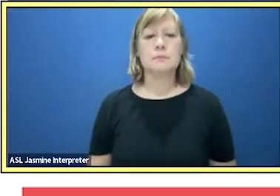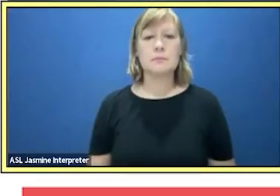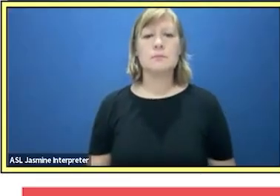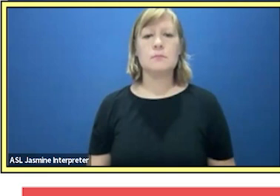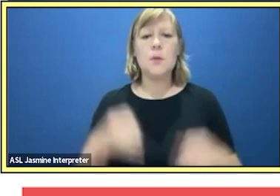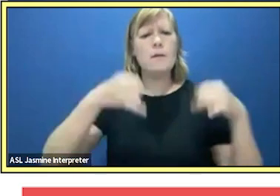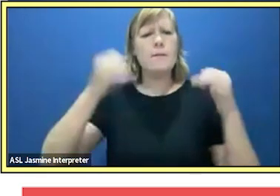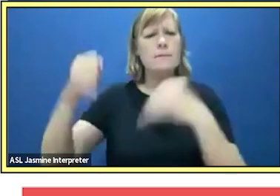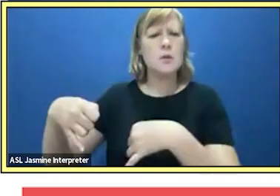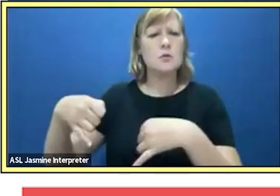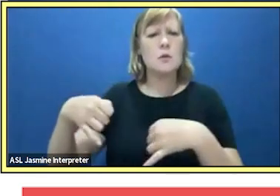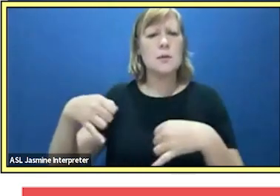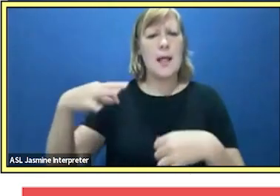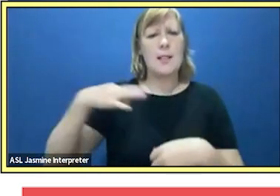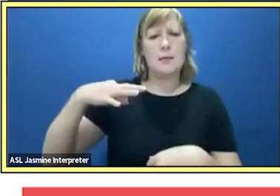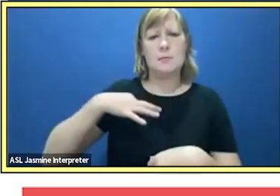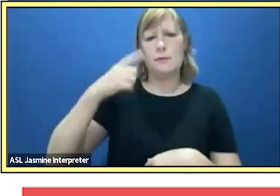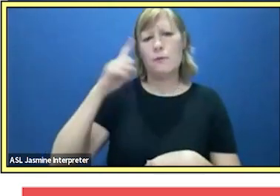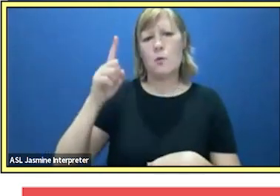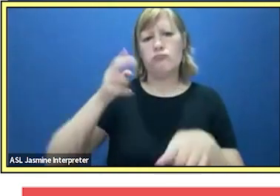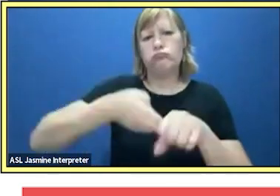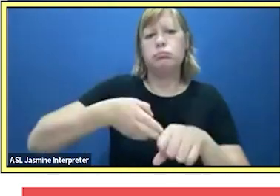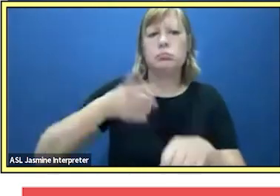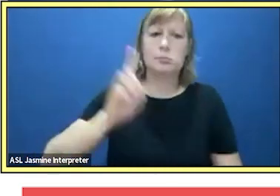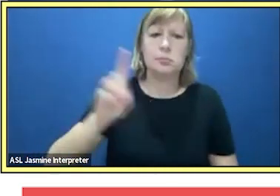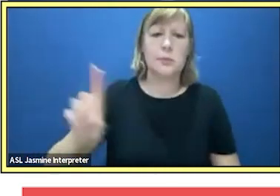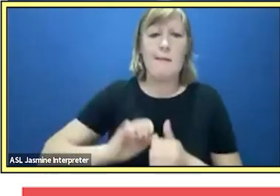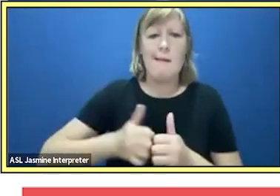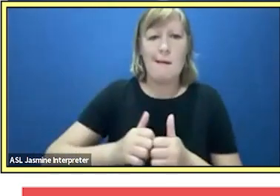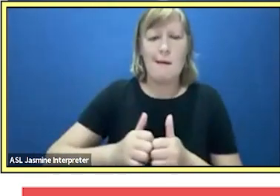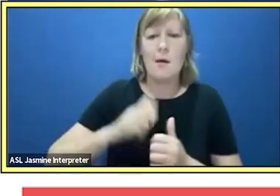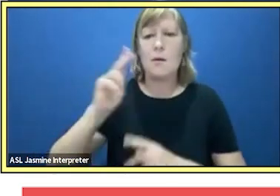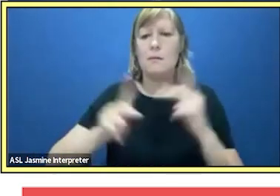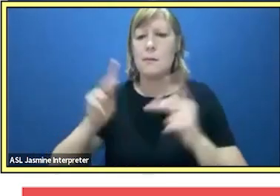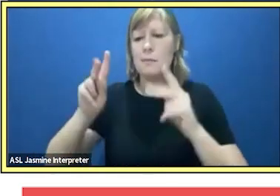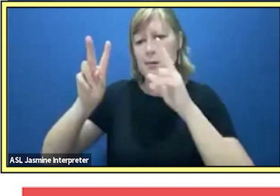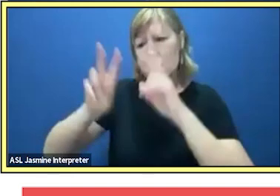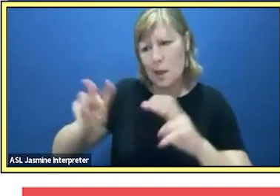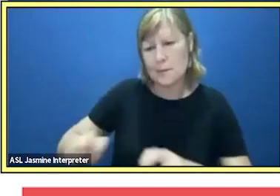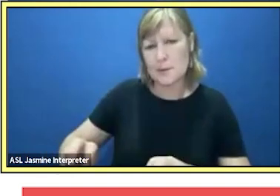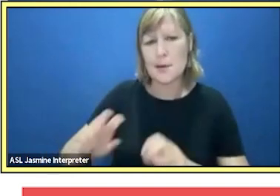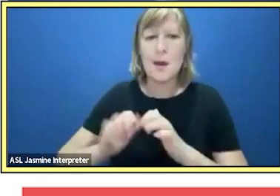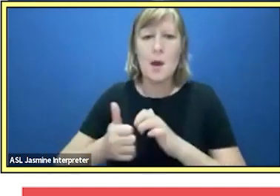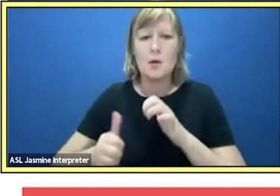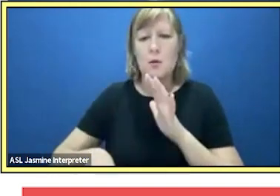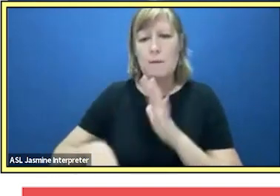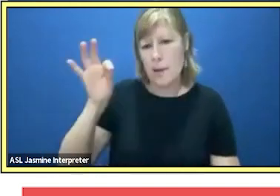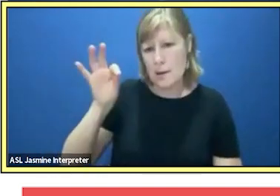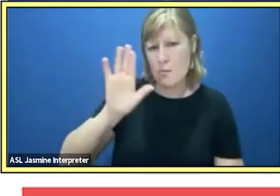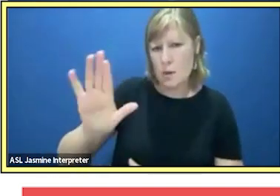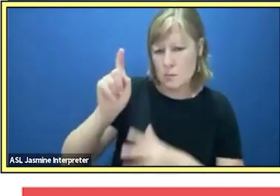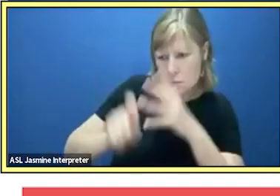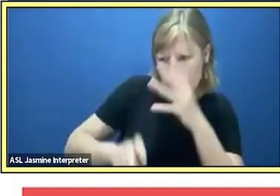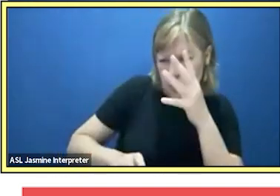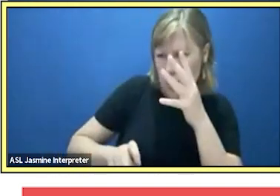So how individuals become eligible for DD services and how people are assessed, meaning how do we find out